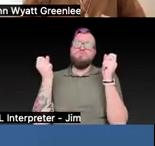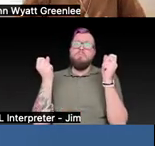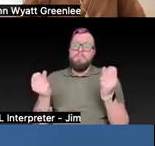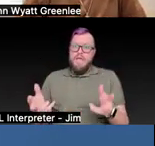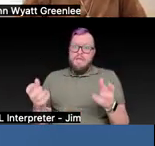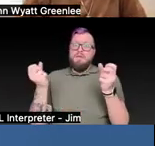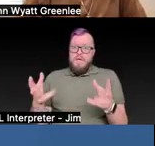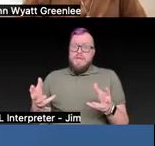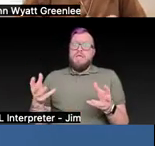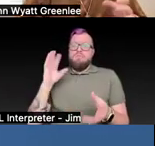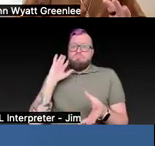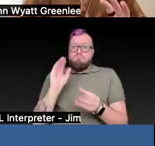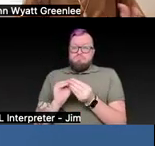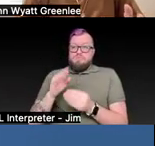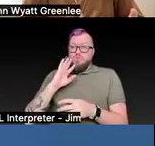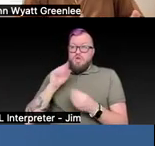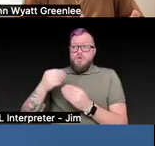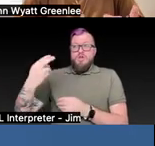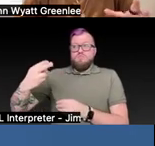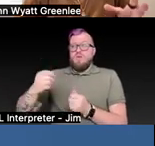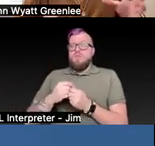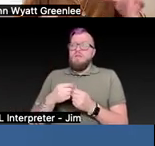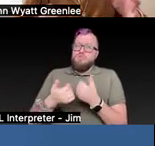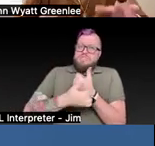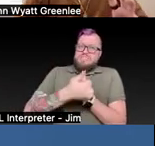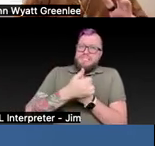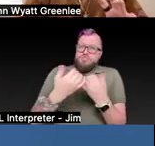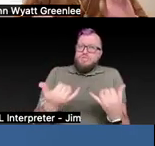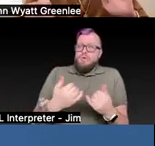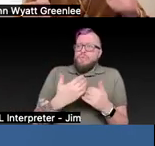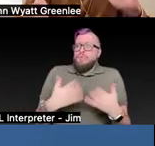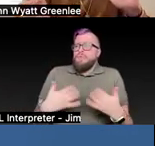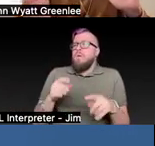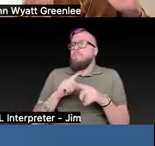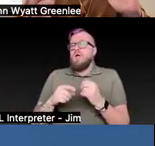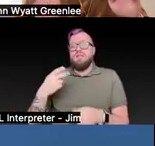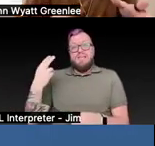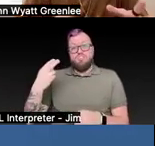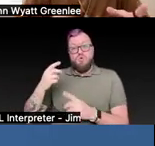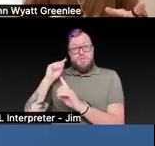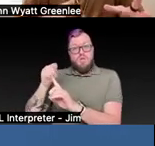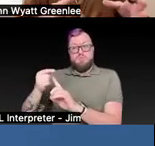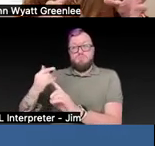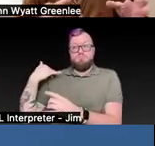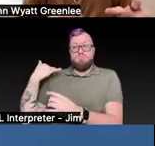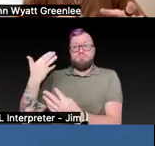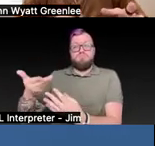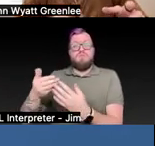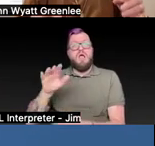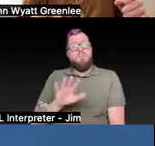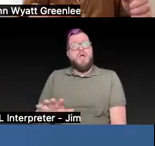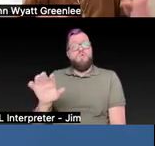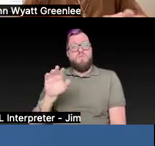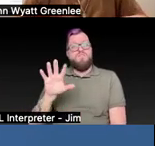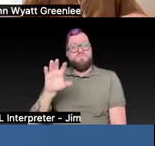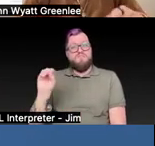There are still quite a lot of them, although they're endangered, and we'll talk about that in a second. But historically, up to as much as 50% of the biomass